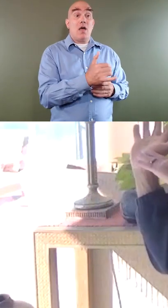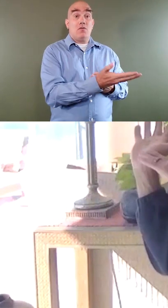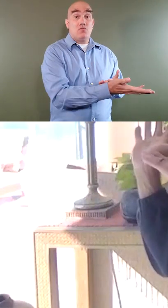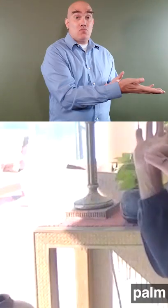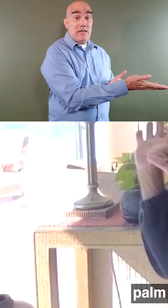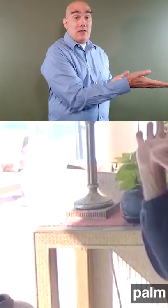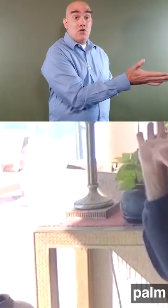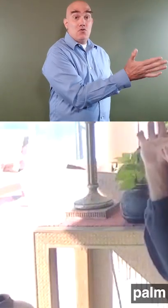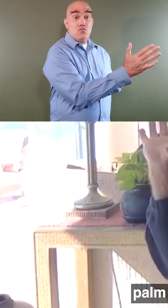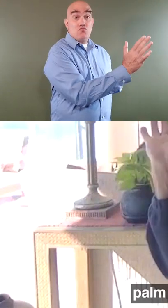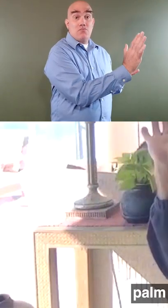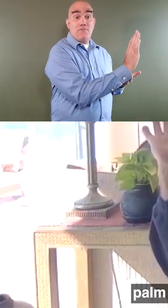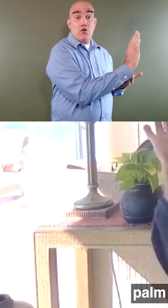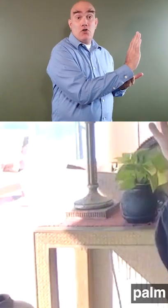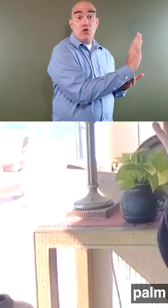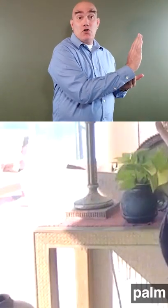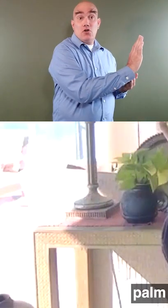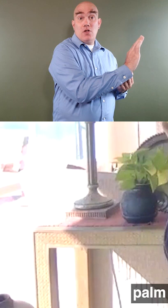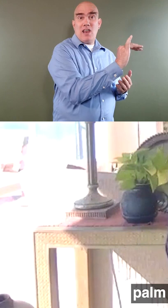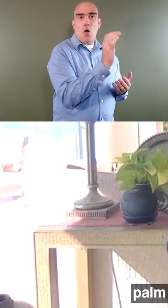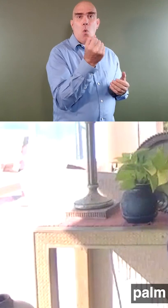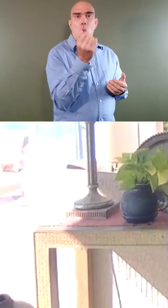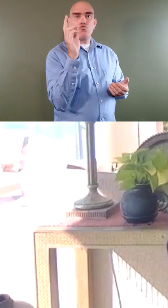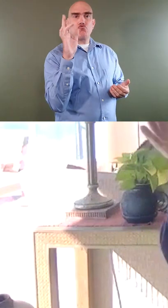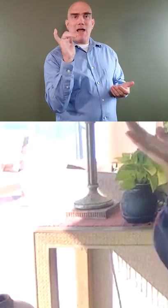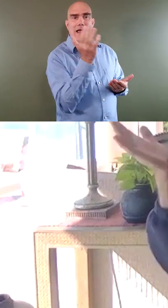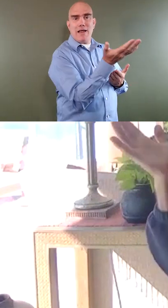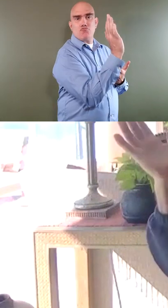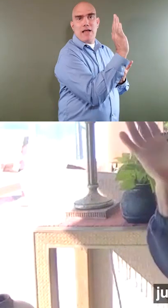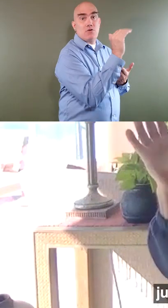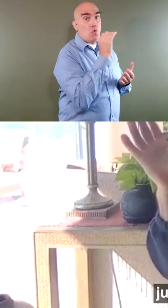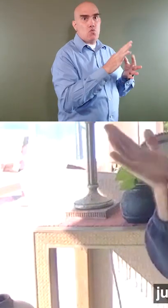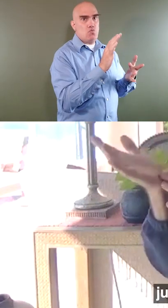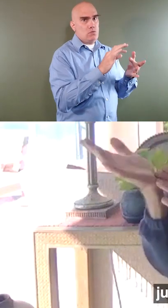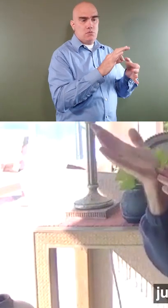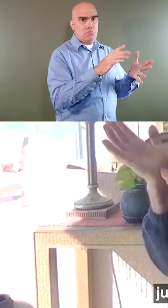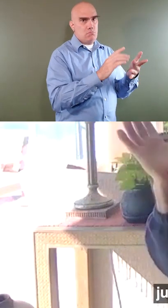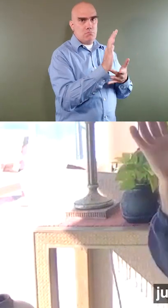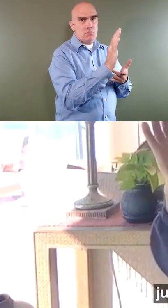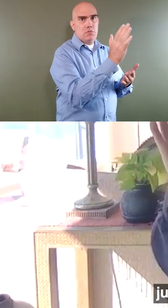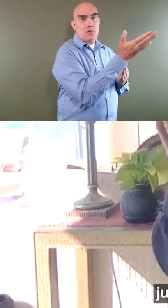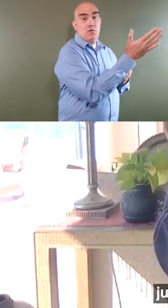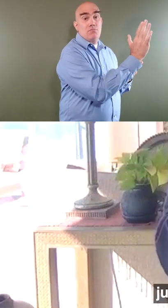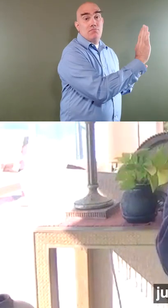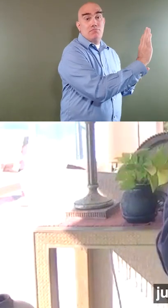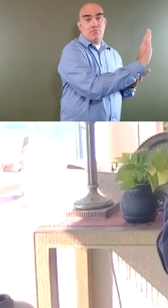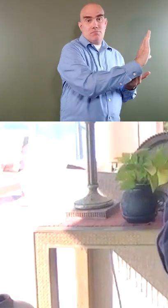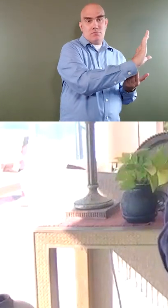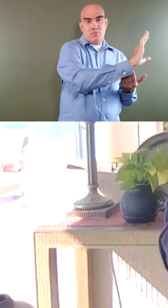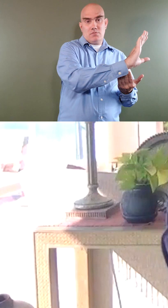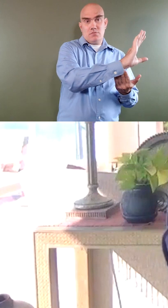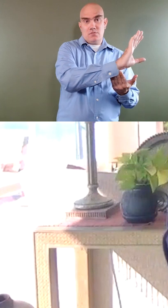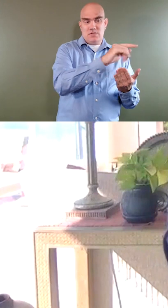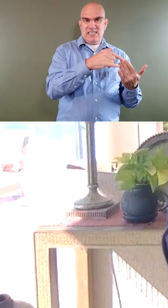the chin, palm facing up like you're holding the tray. Don't lose the connection, just swivel it around like a joint. The